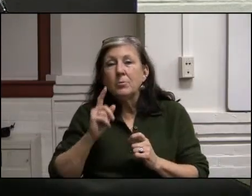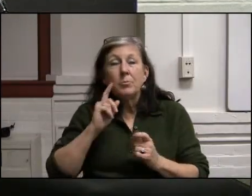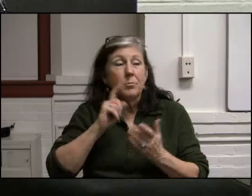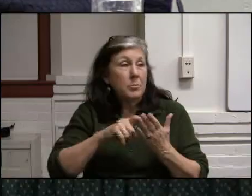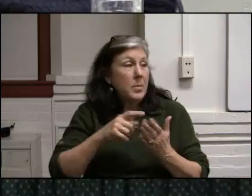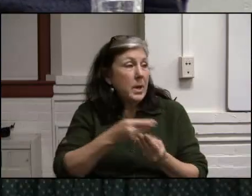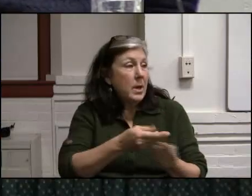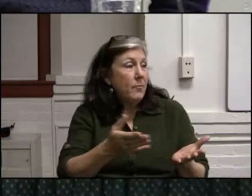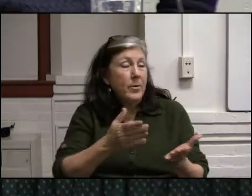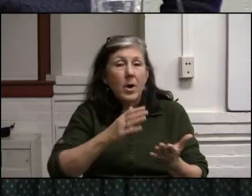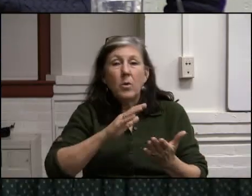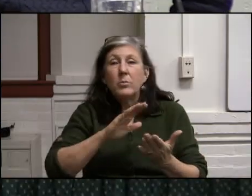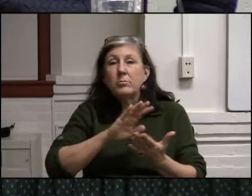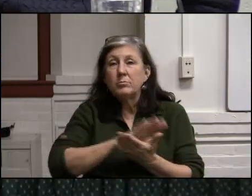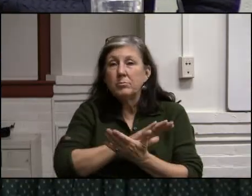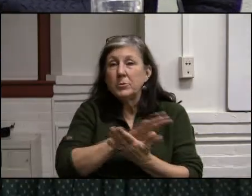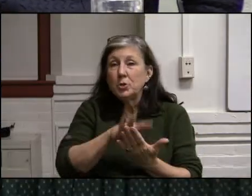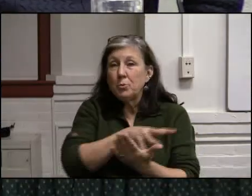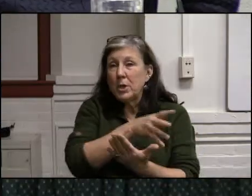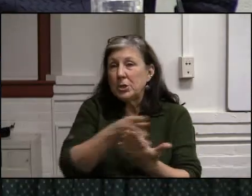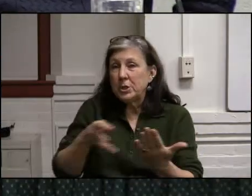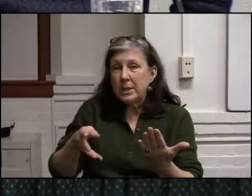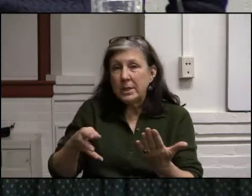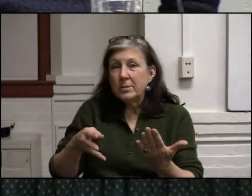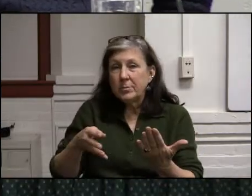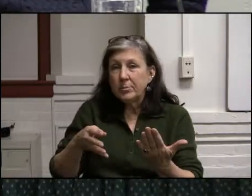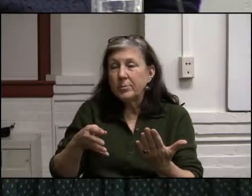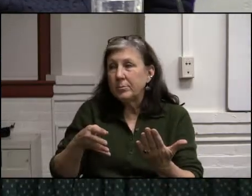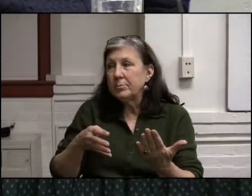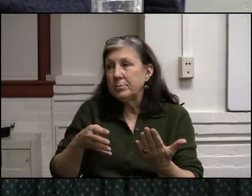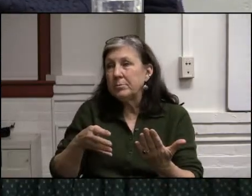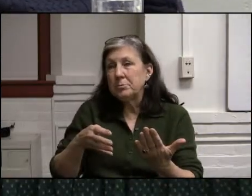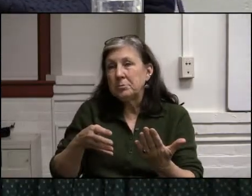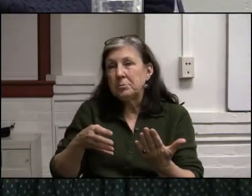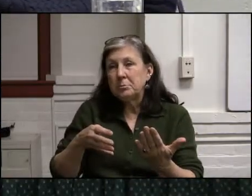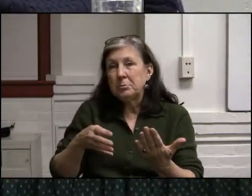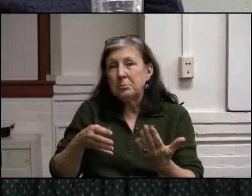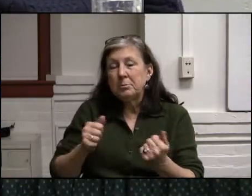attached spreadsheets from the material you were provided,